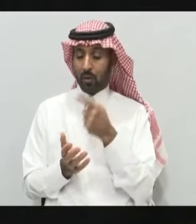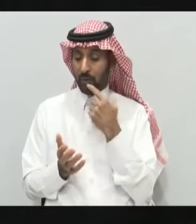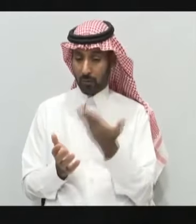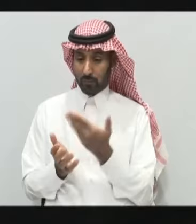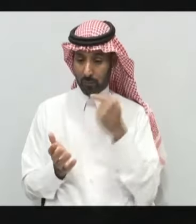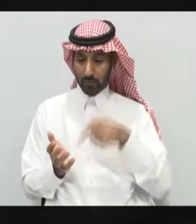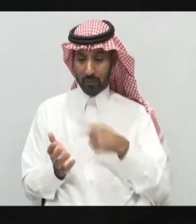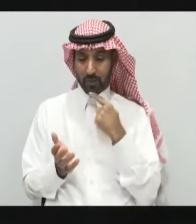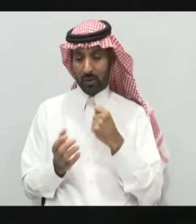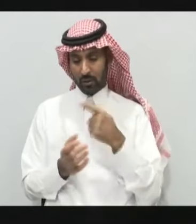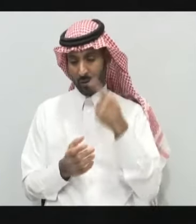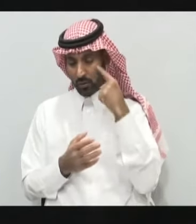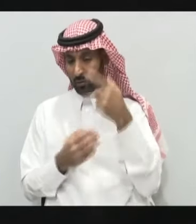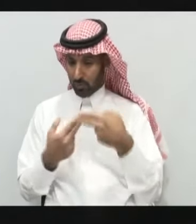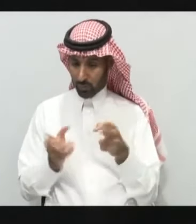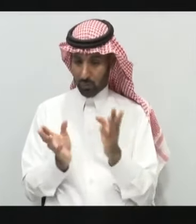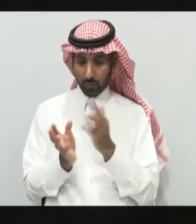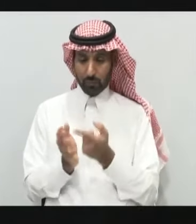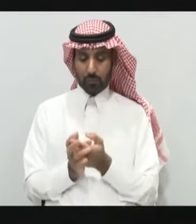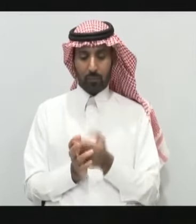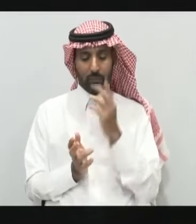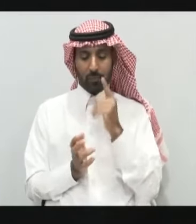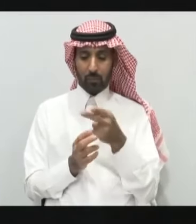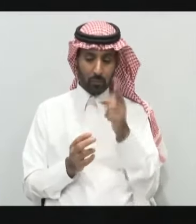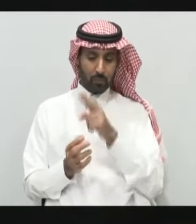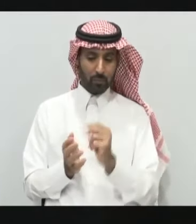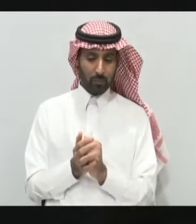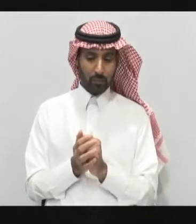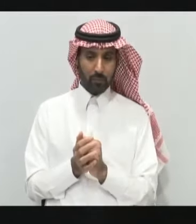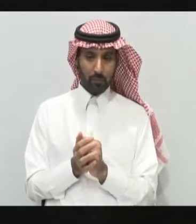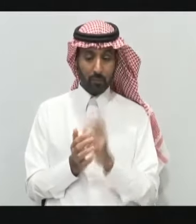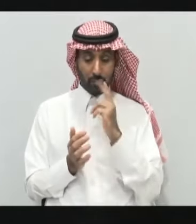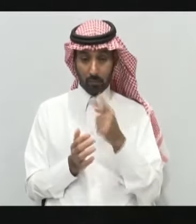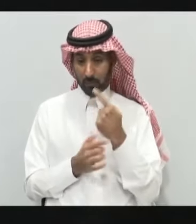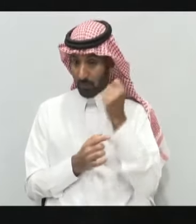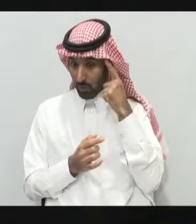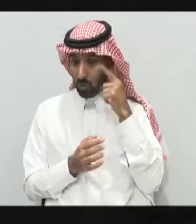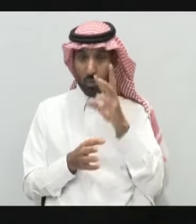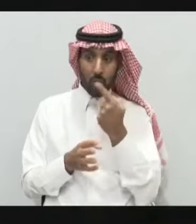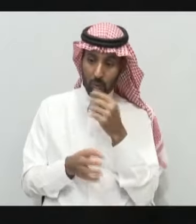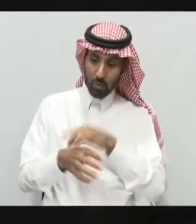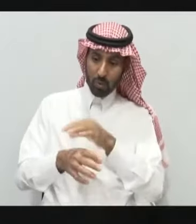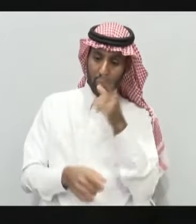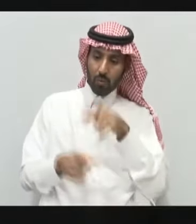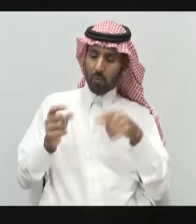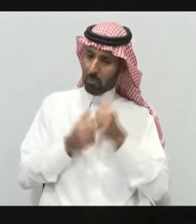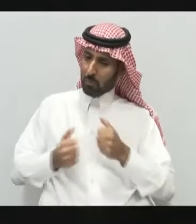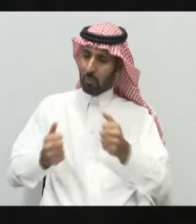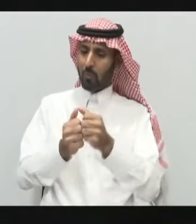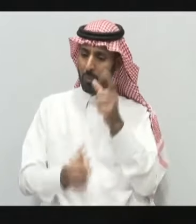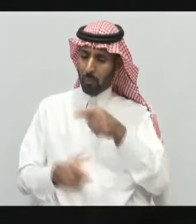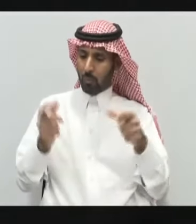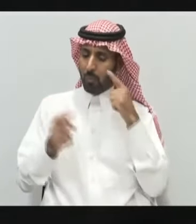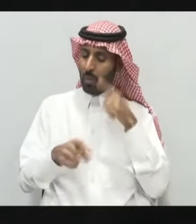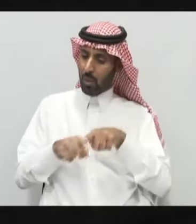today's lesson, I would like to start it with a question. So, do you know people, maybe a family member